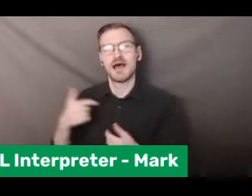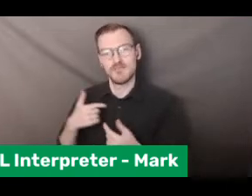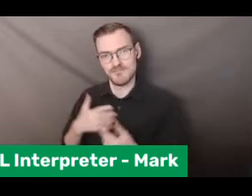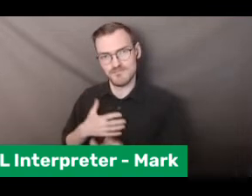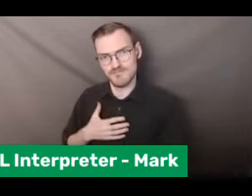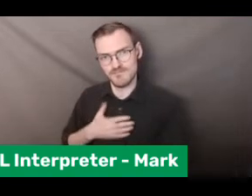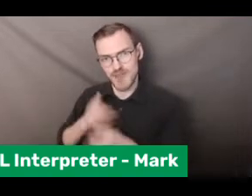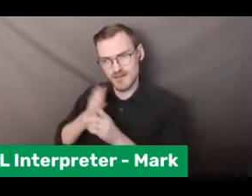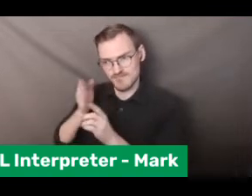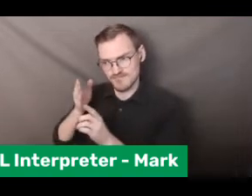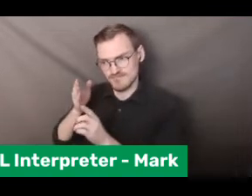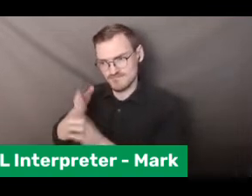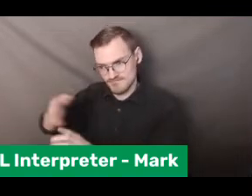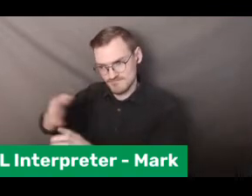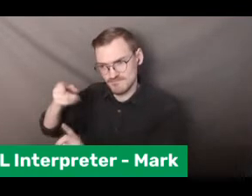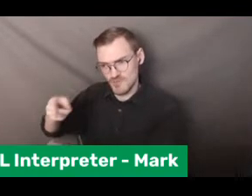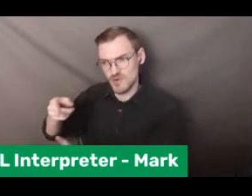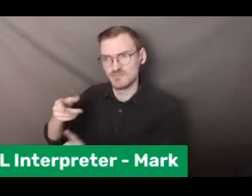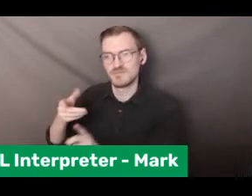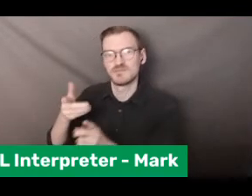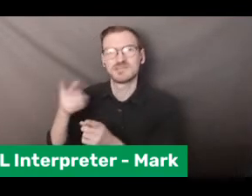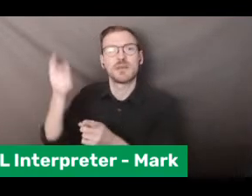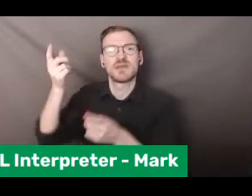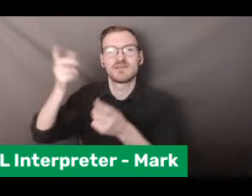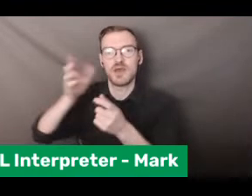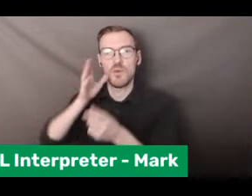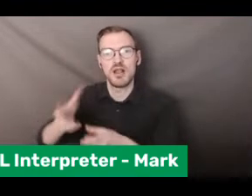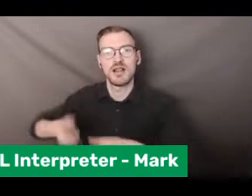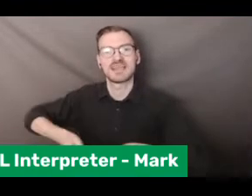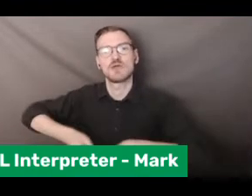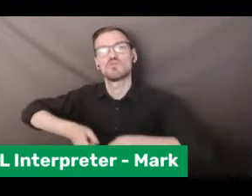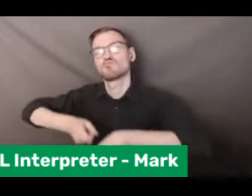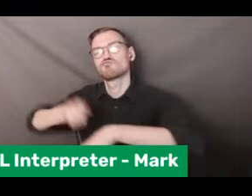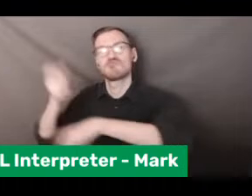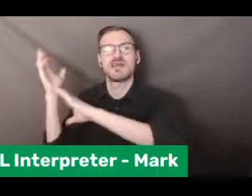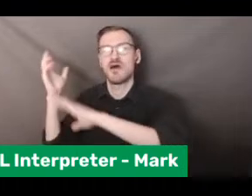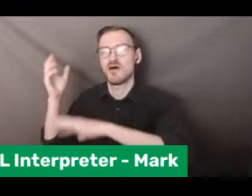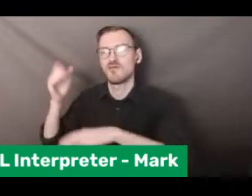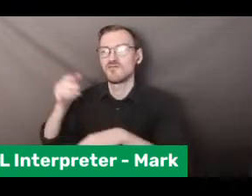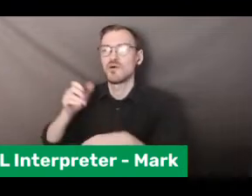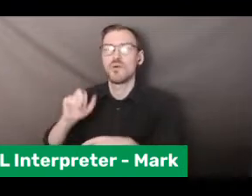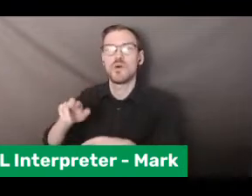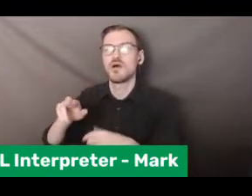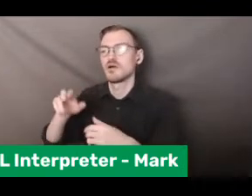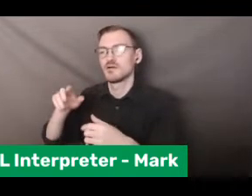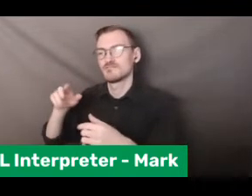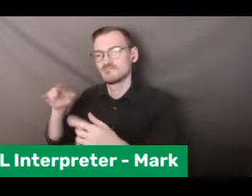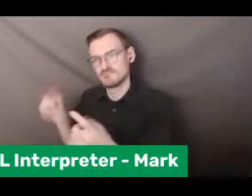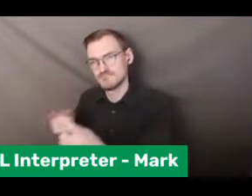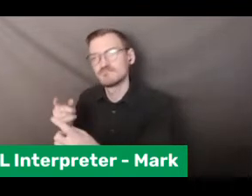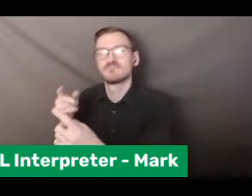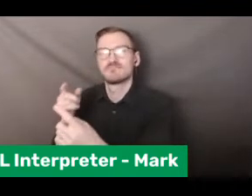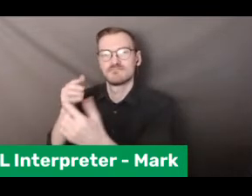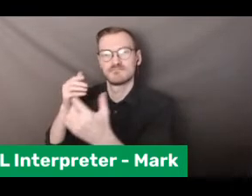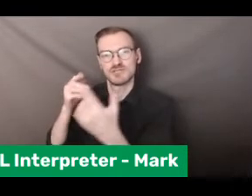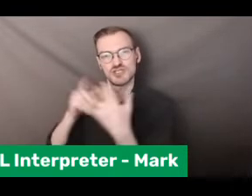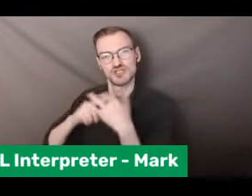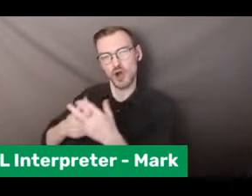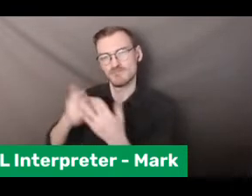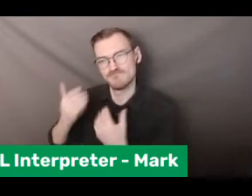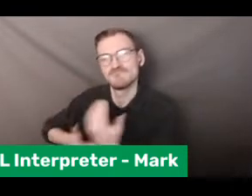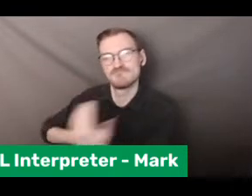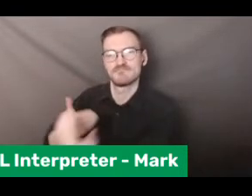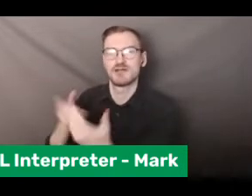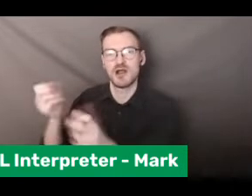of, or it moves us toward the abolition of systems and structures that cause pain